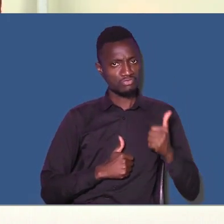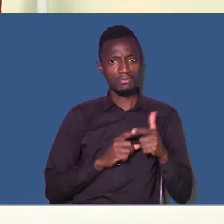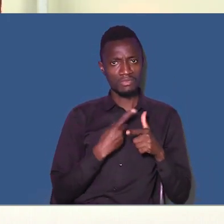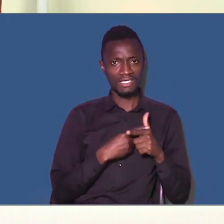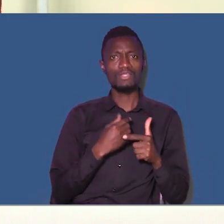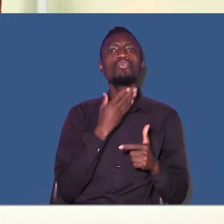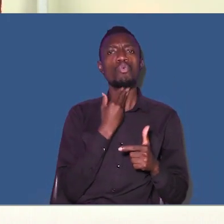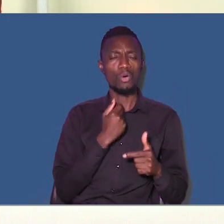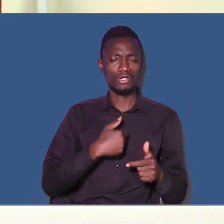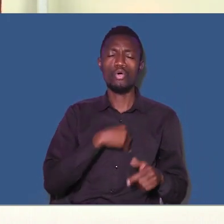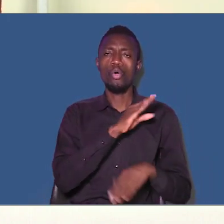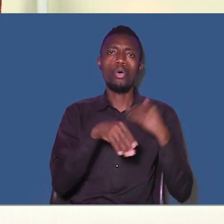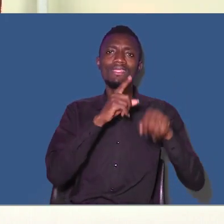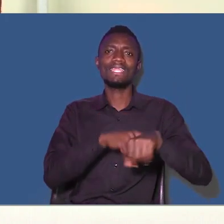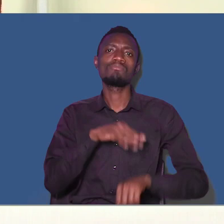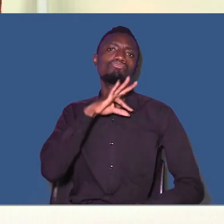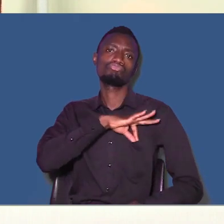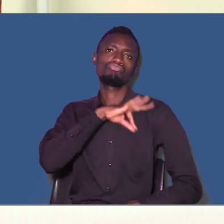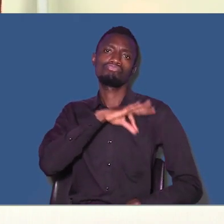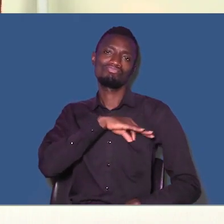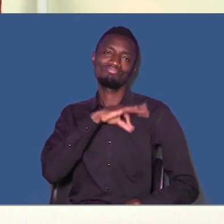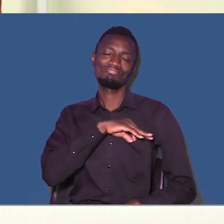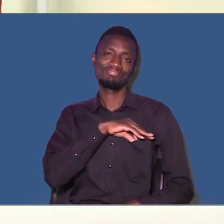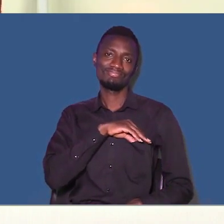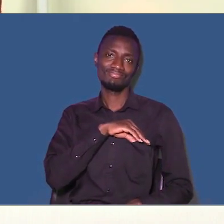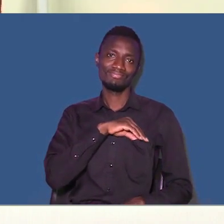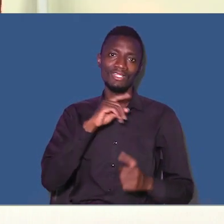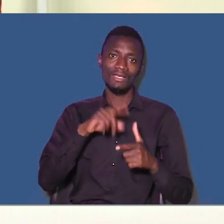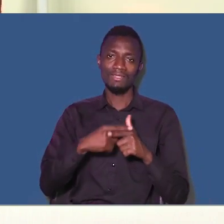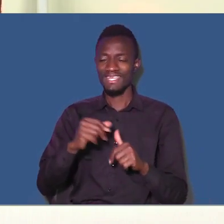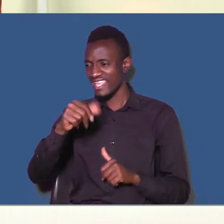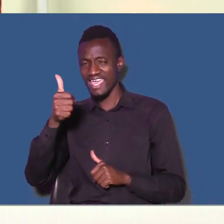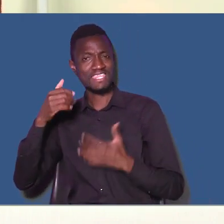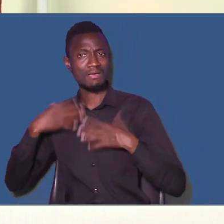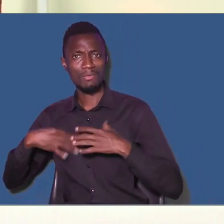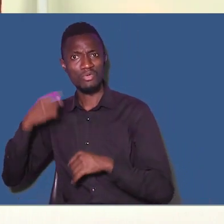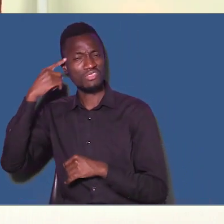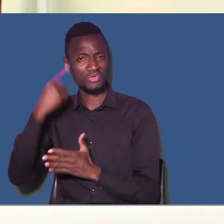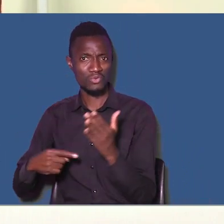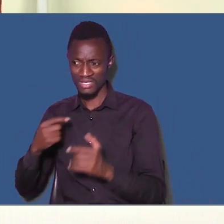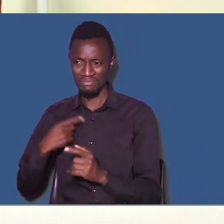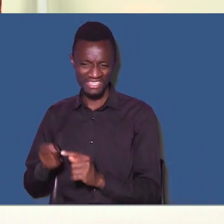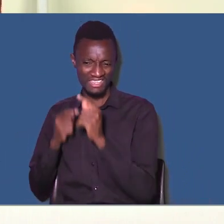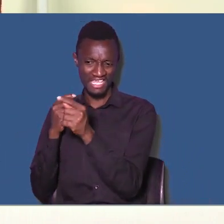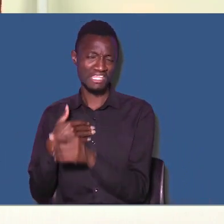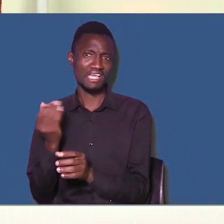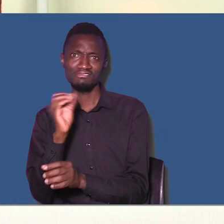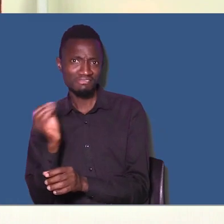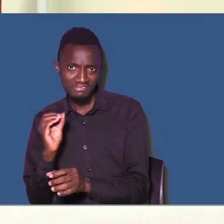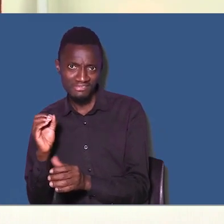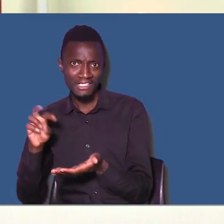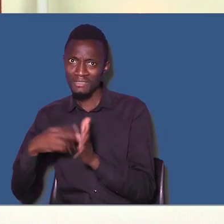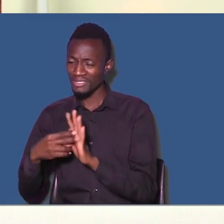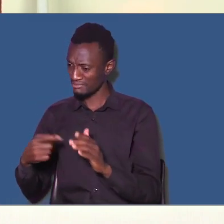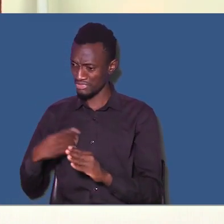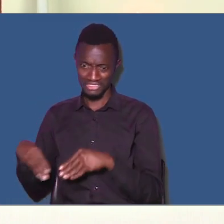On the other side of the scale, there are those who think they have no special abilities and therefore have